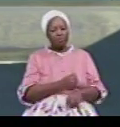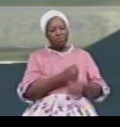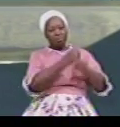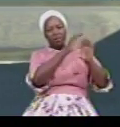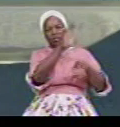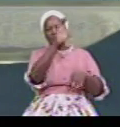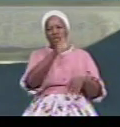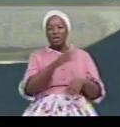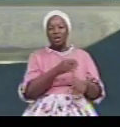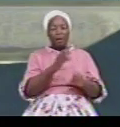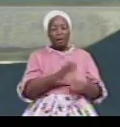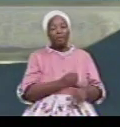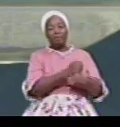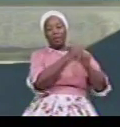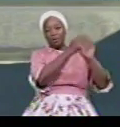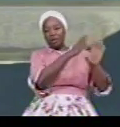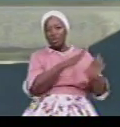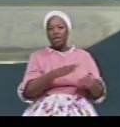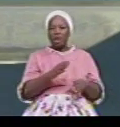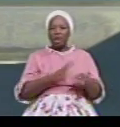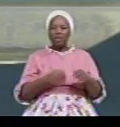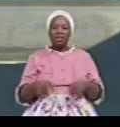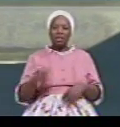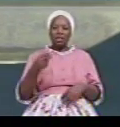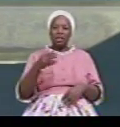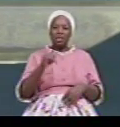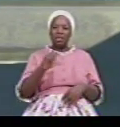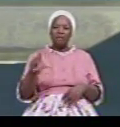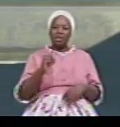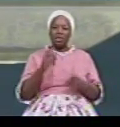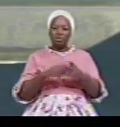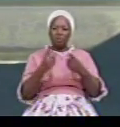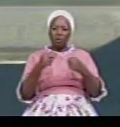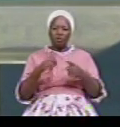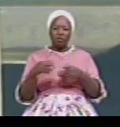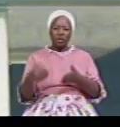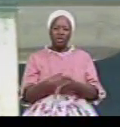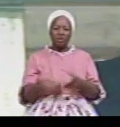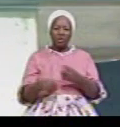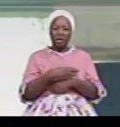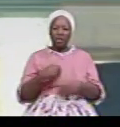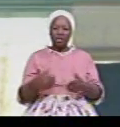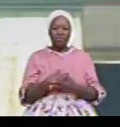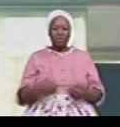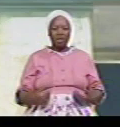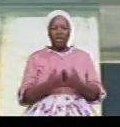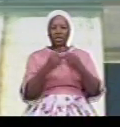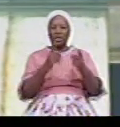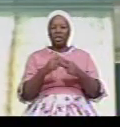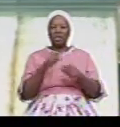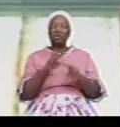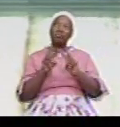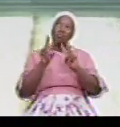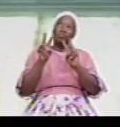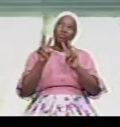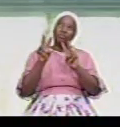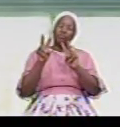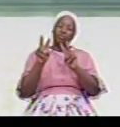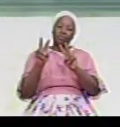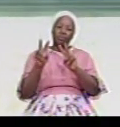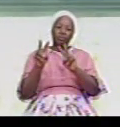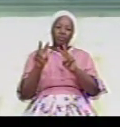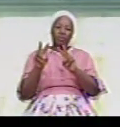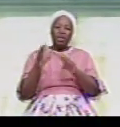hills, and then you come to a new day, and you come to a new challenge. It says, look up. There is